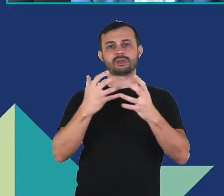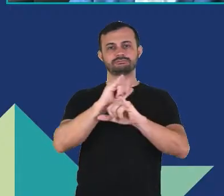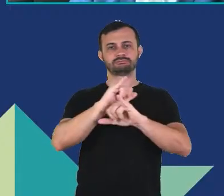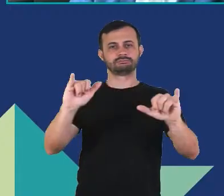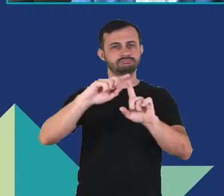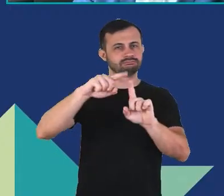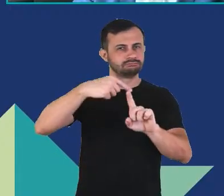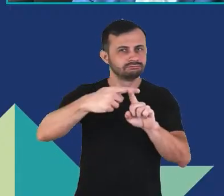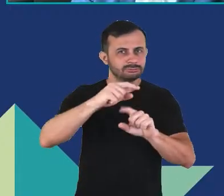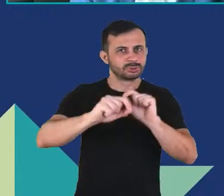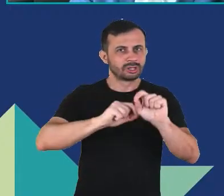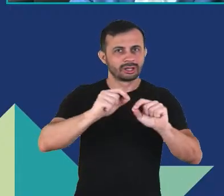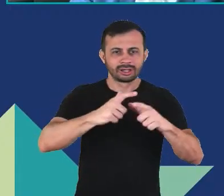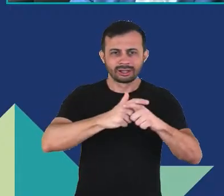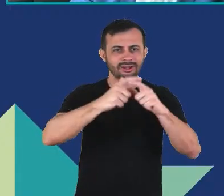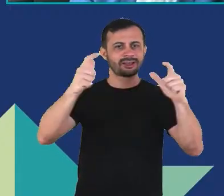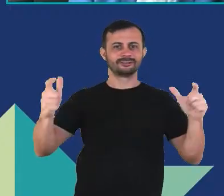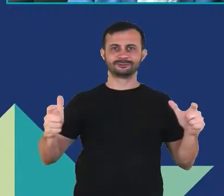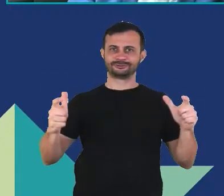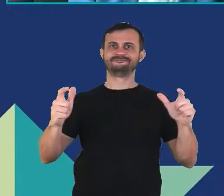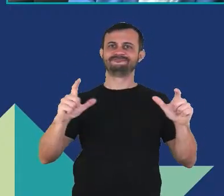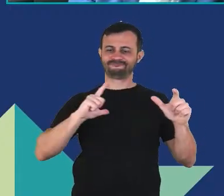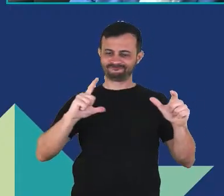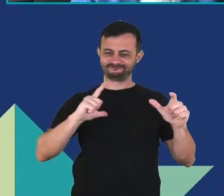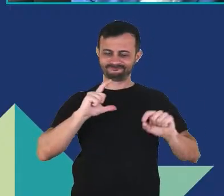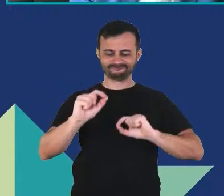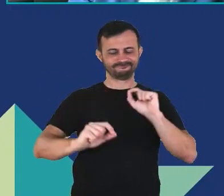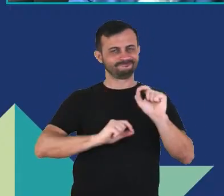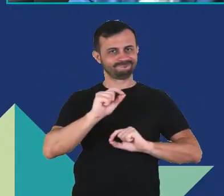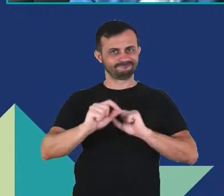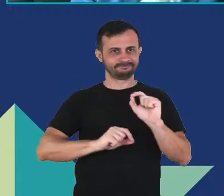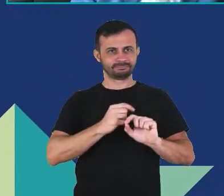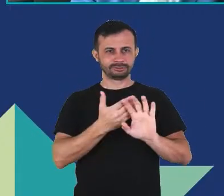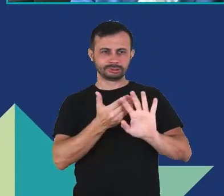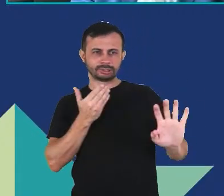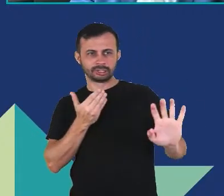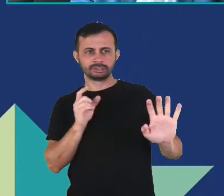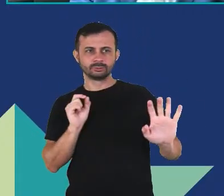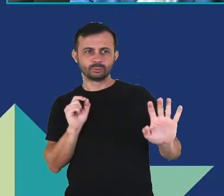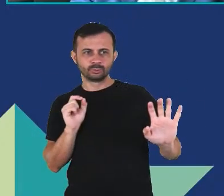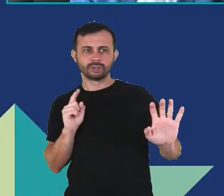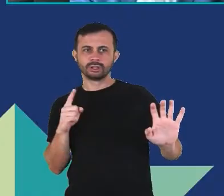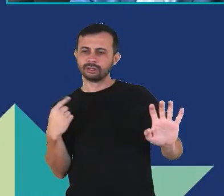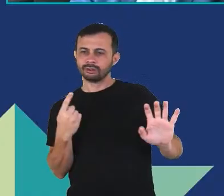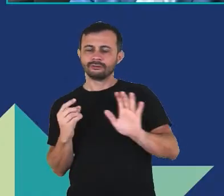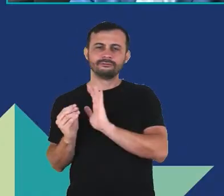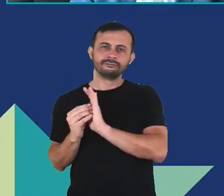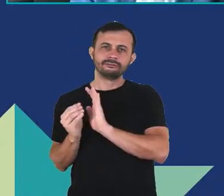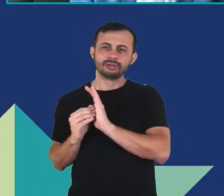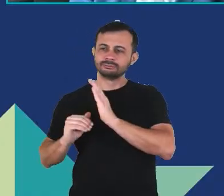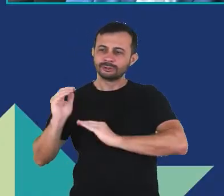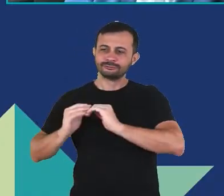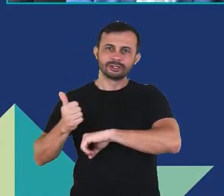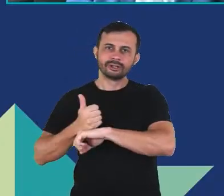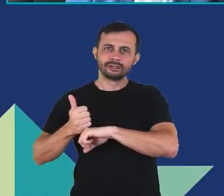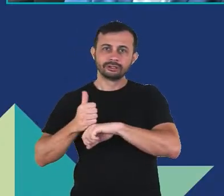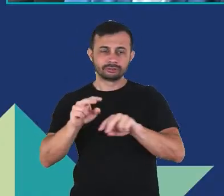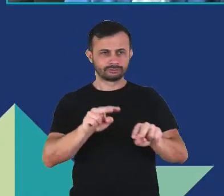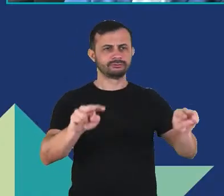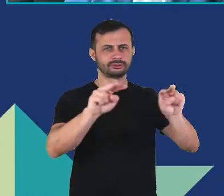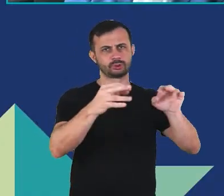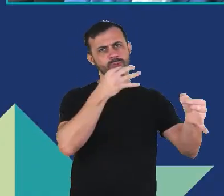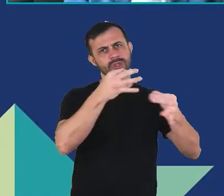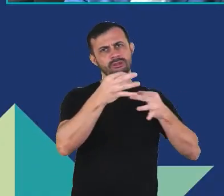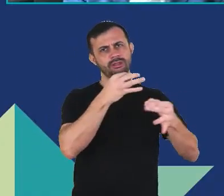professionals. I've seen some comments out there that it's not really true that we have